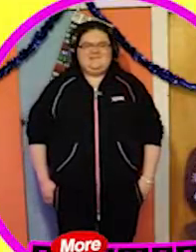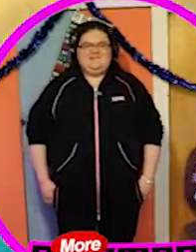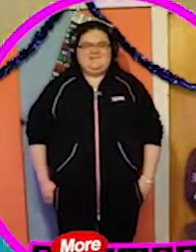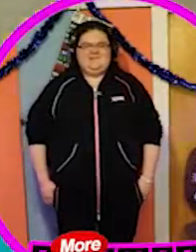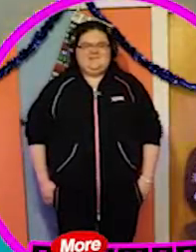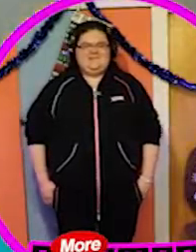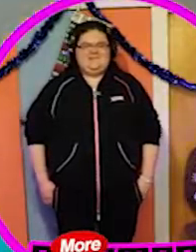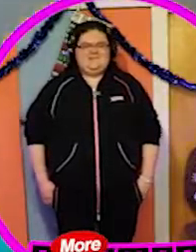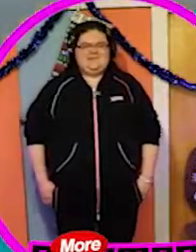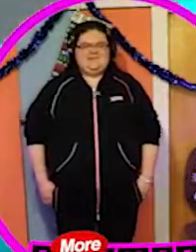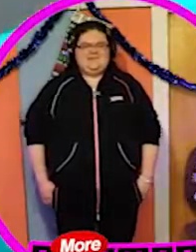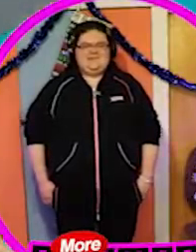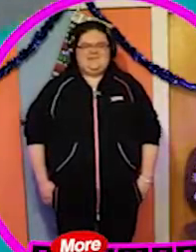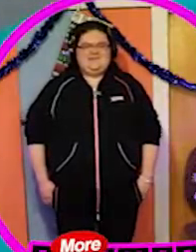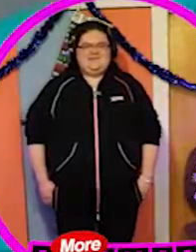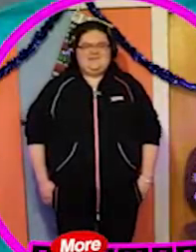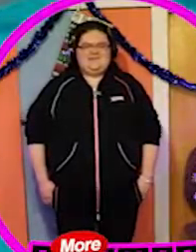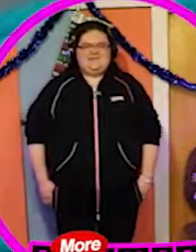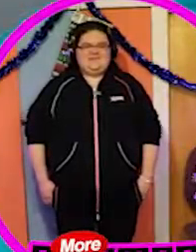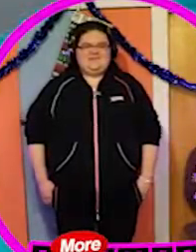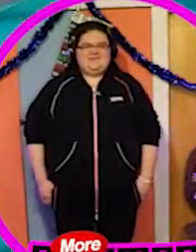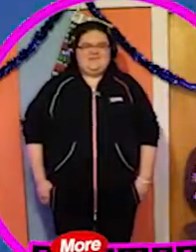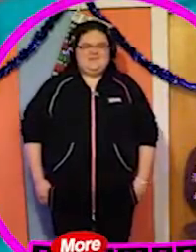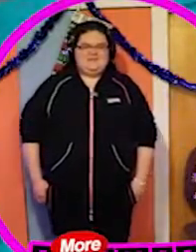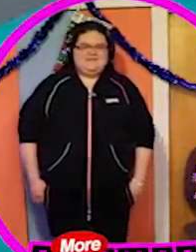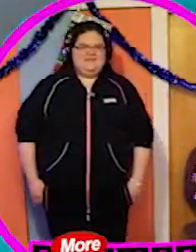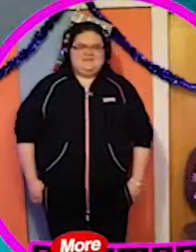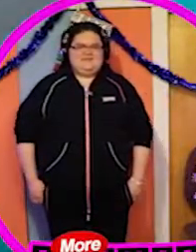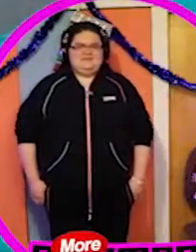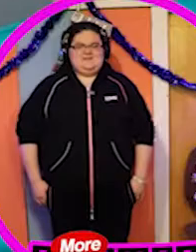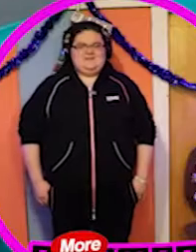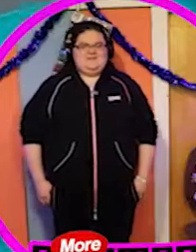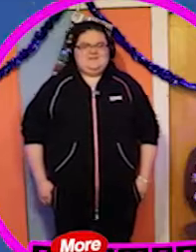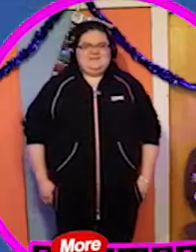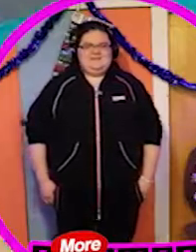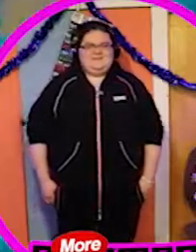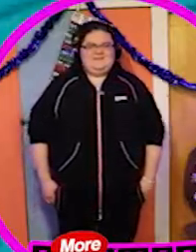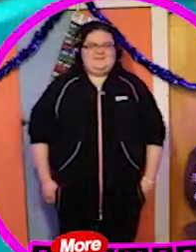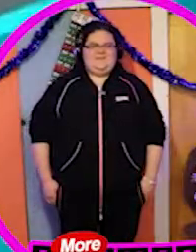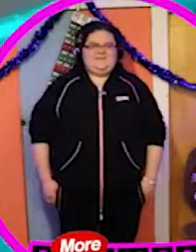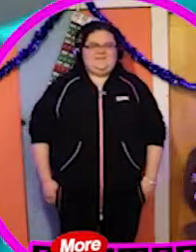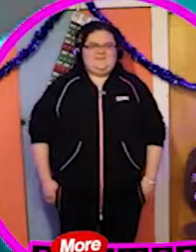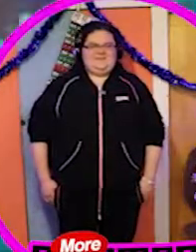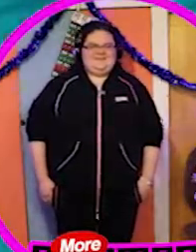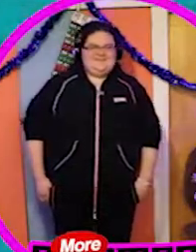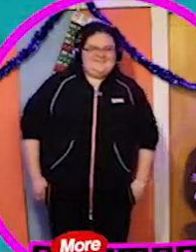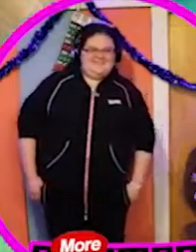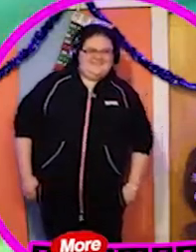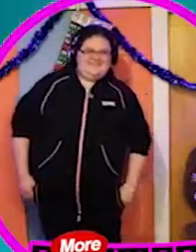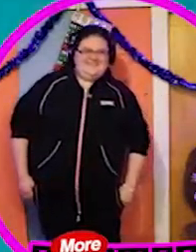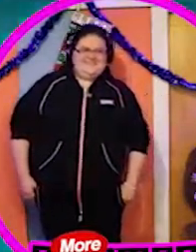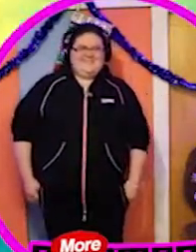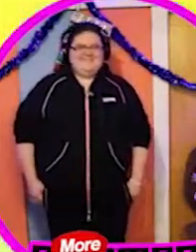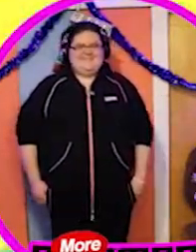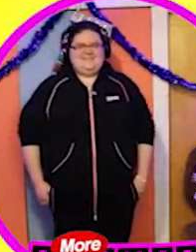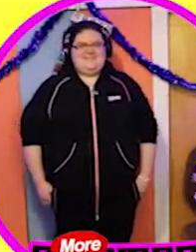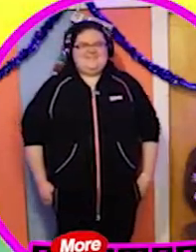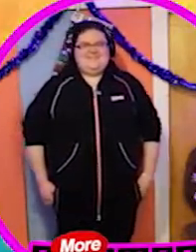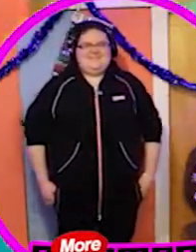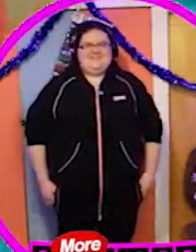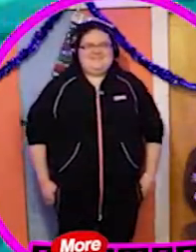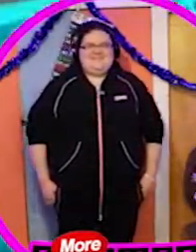We're good. Deflect is actually. I'll sphere again. So hard. Oh shit. Deflex is wilding, bro. Look at that! Oh, no, Deflex got